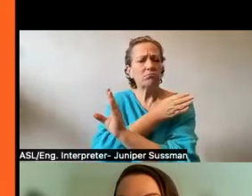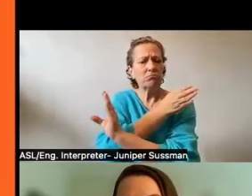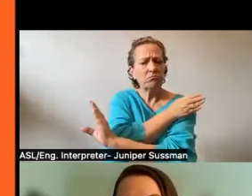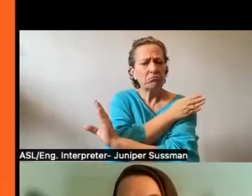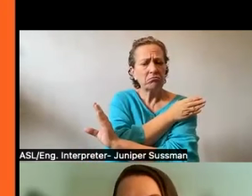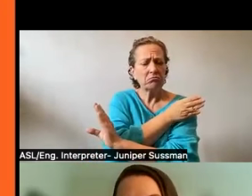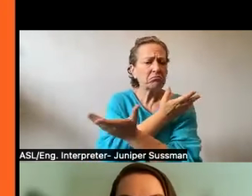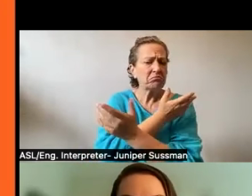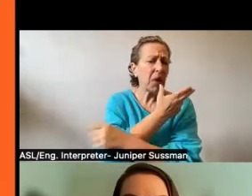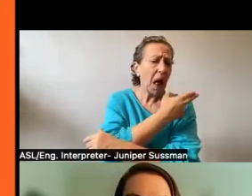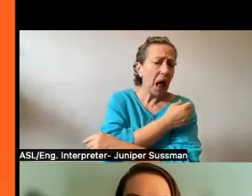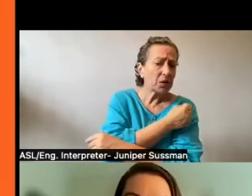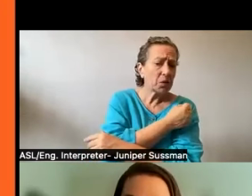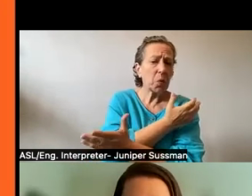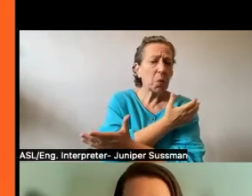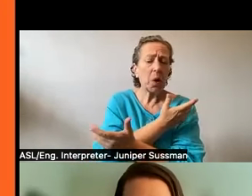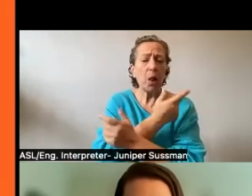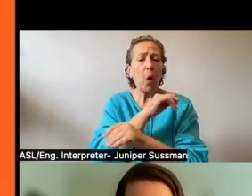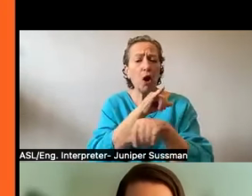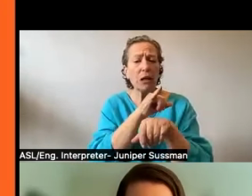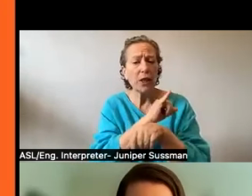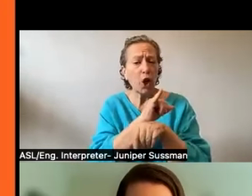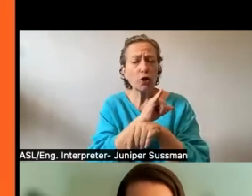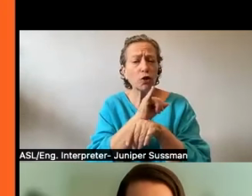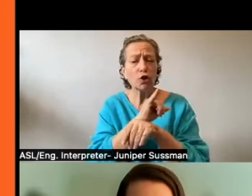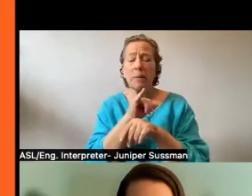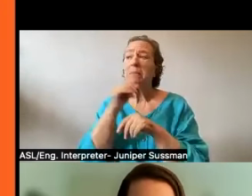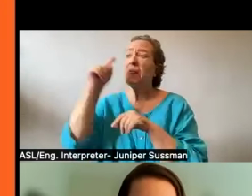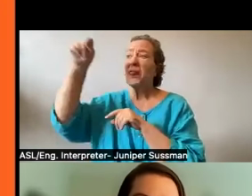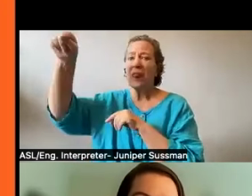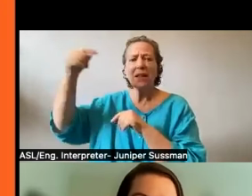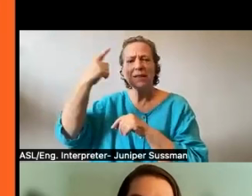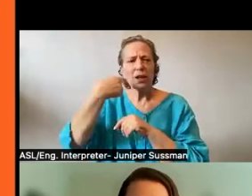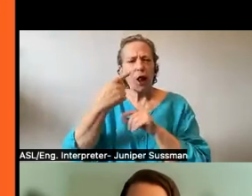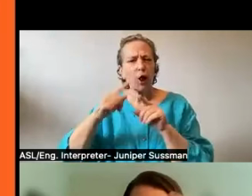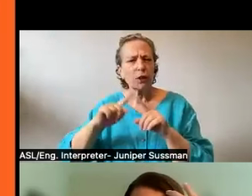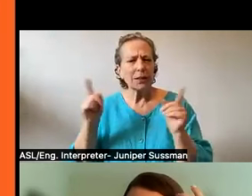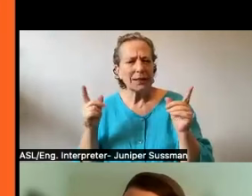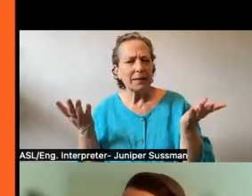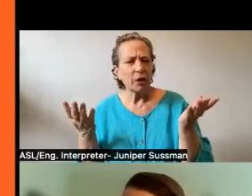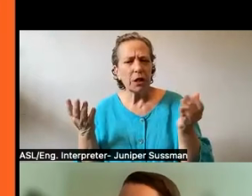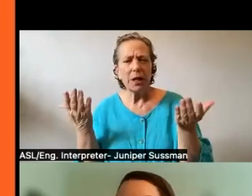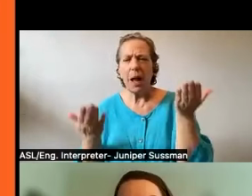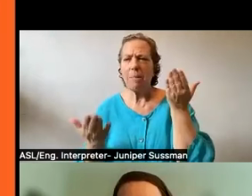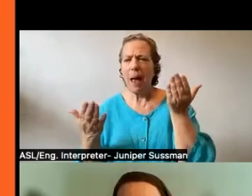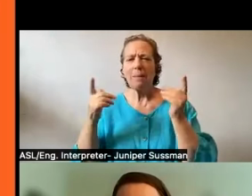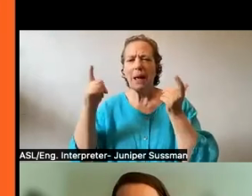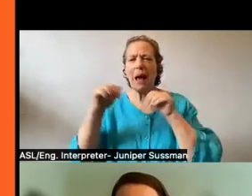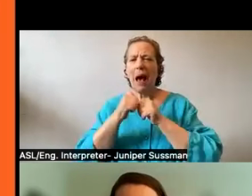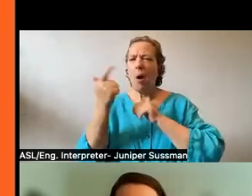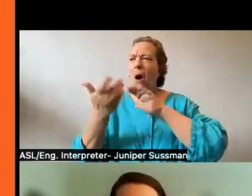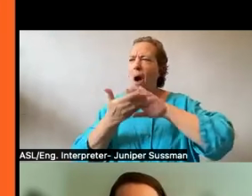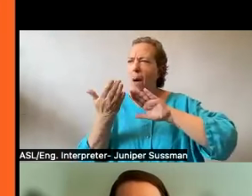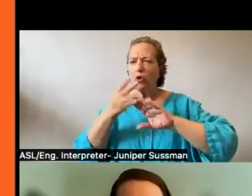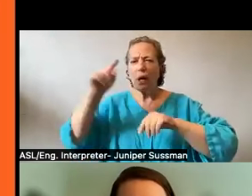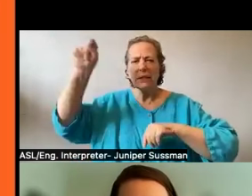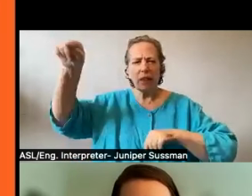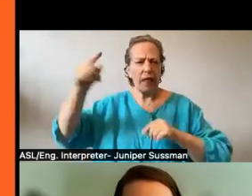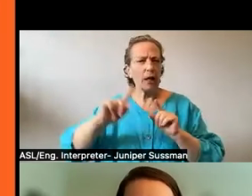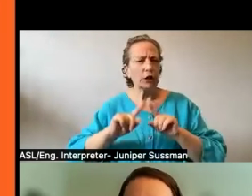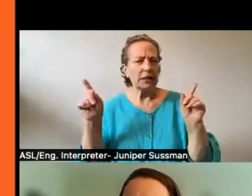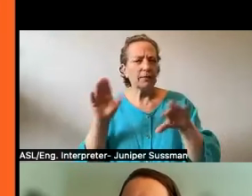summer internship or an hourly job. The workplace may operate or look differently than it did in their